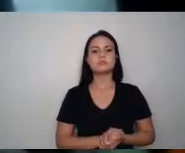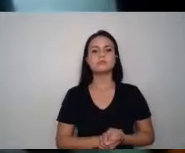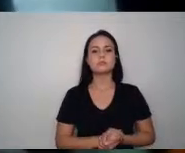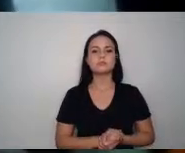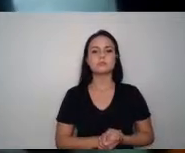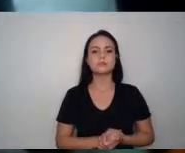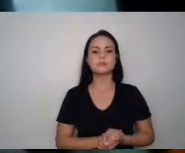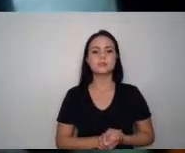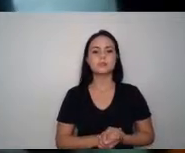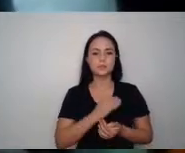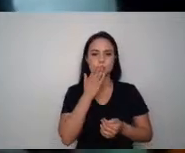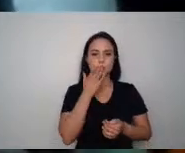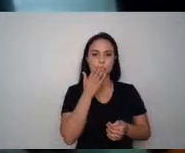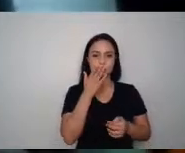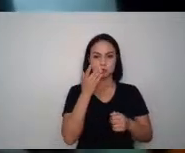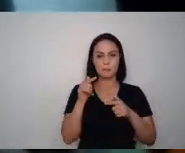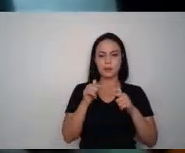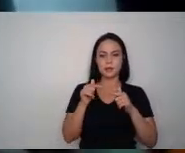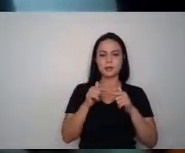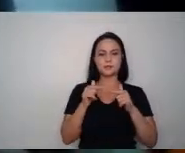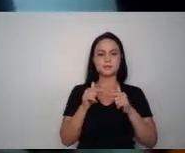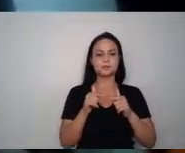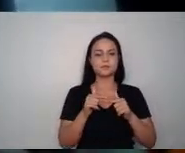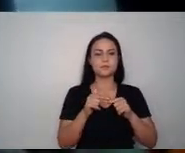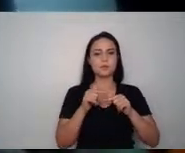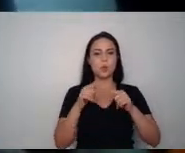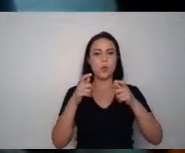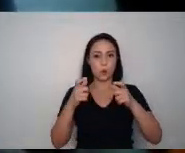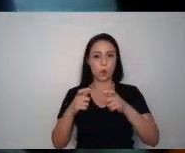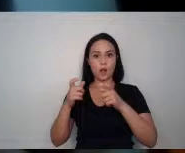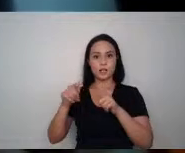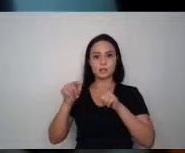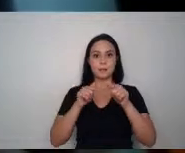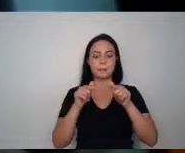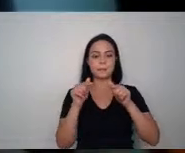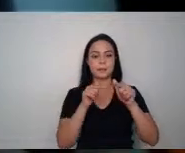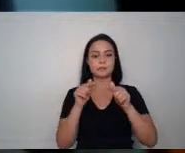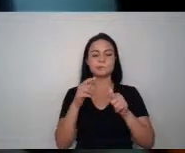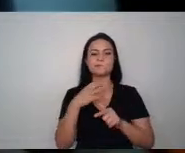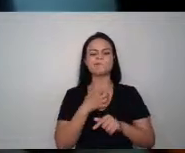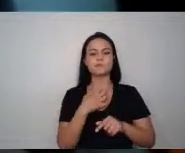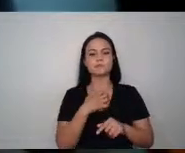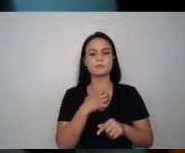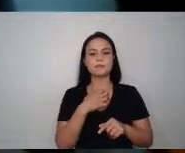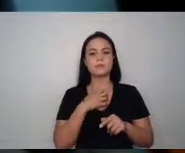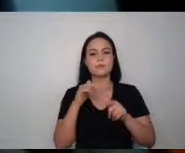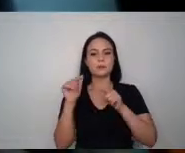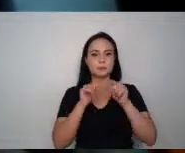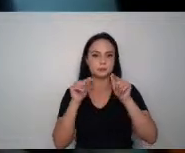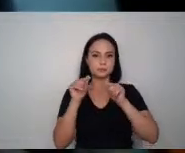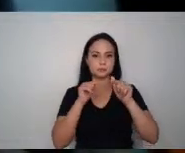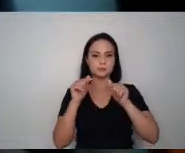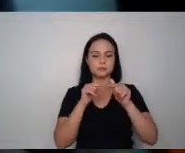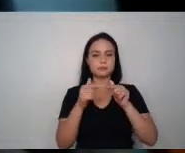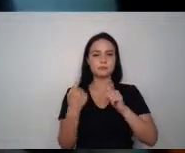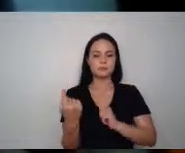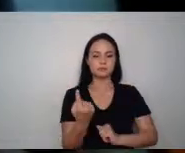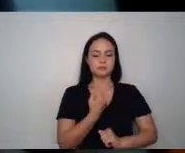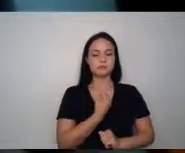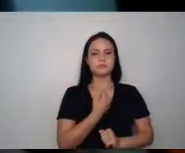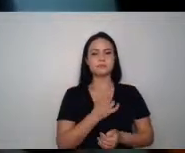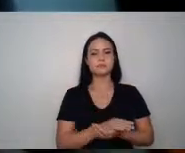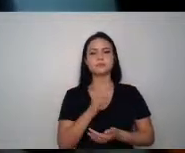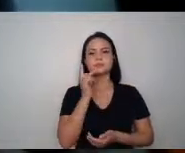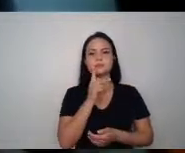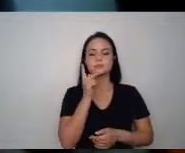This change in the type of work, in the location of the work, and the form of